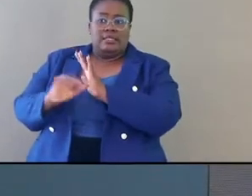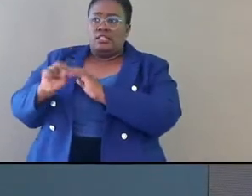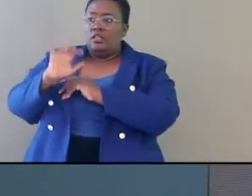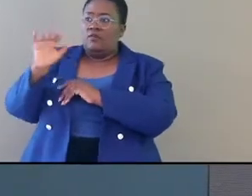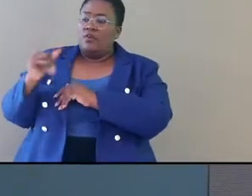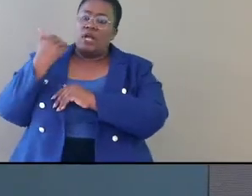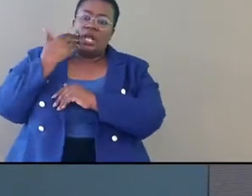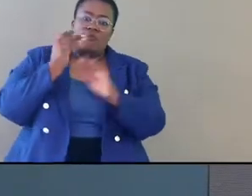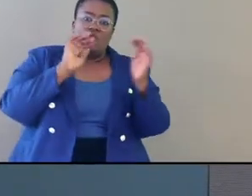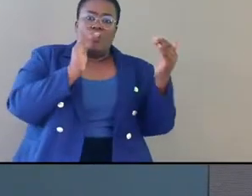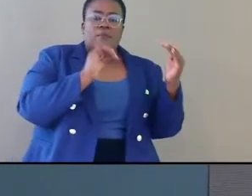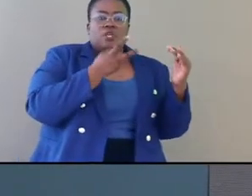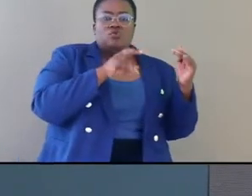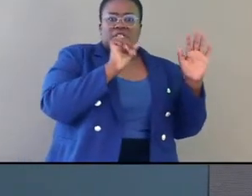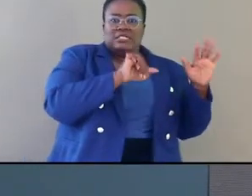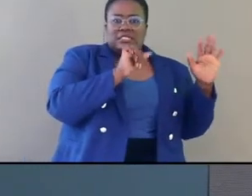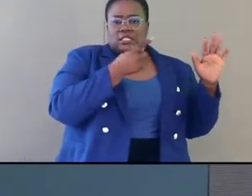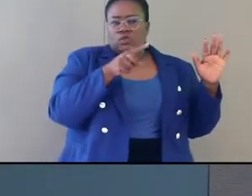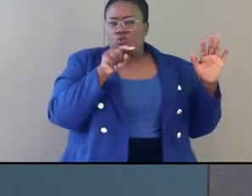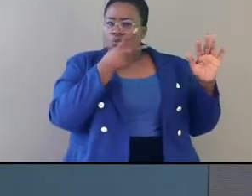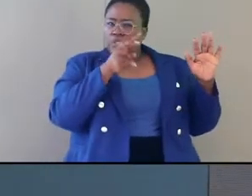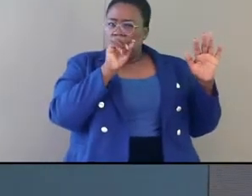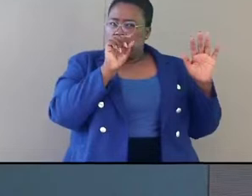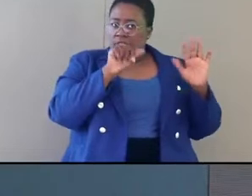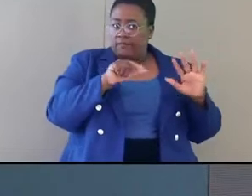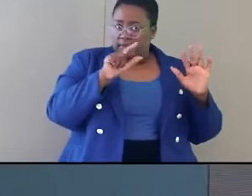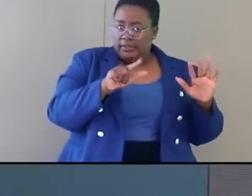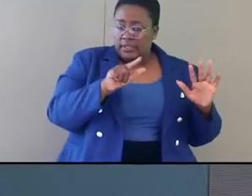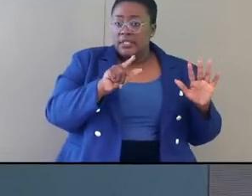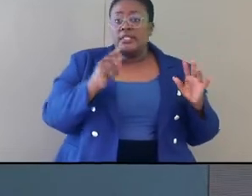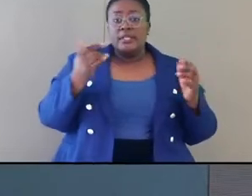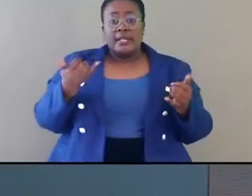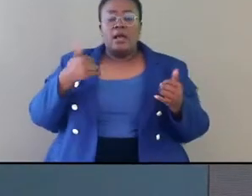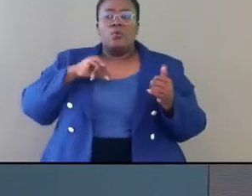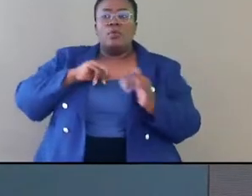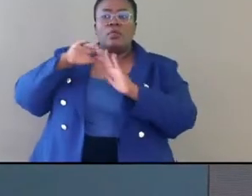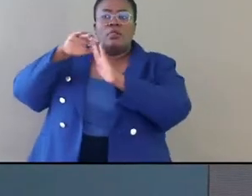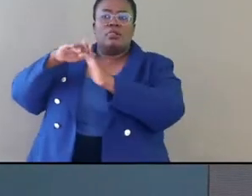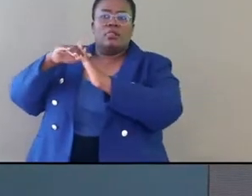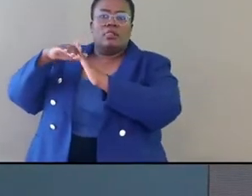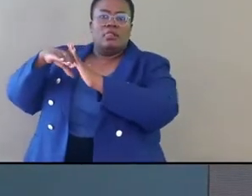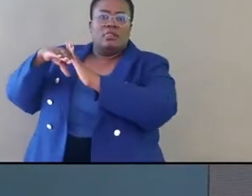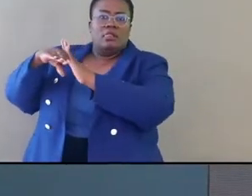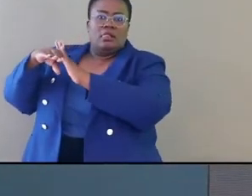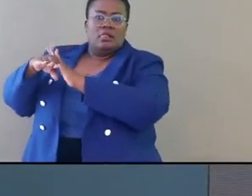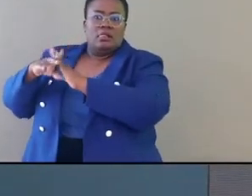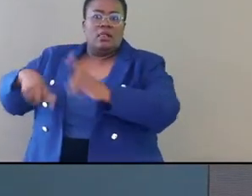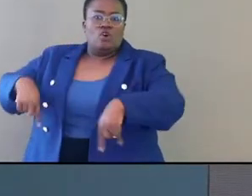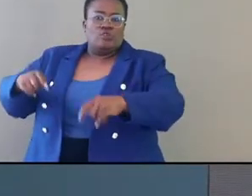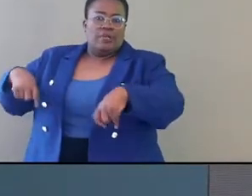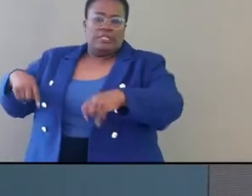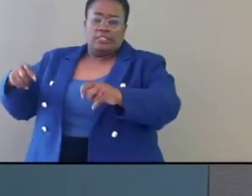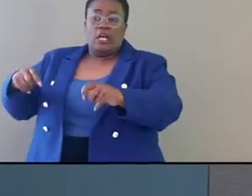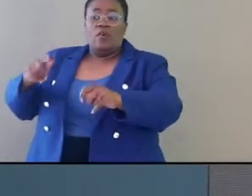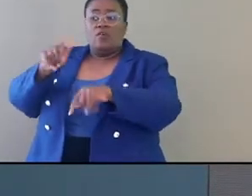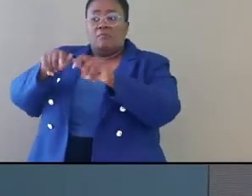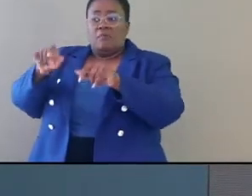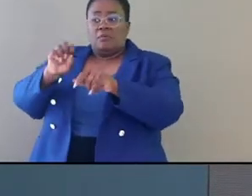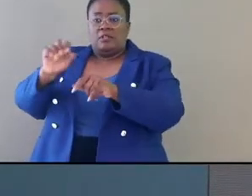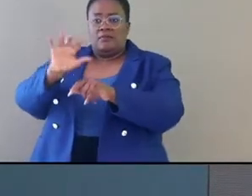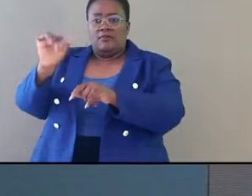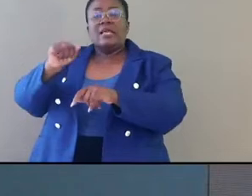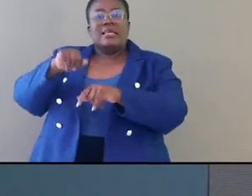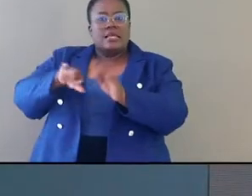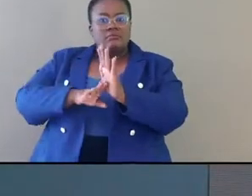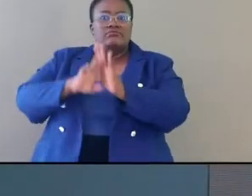did in 2016-2017 so we are significantly reducing expenditure on South Africans and of course there's a spike during COVID